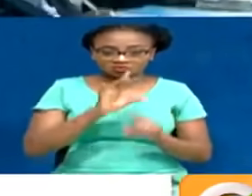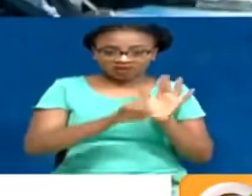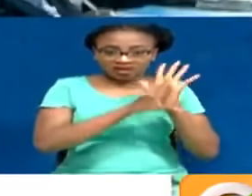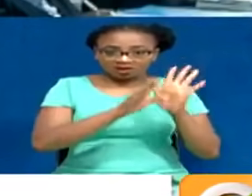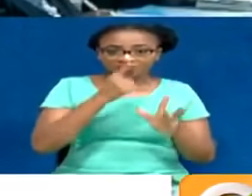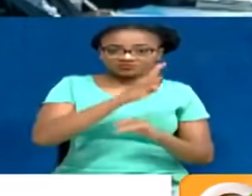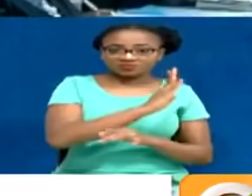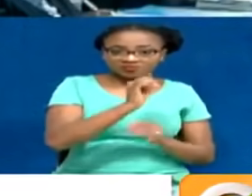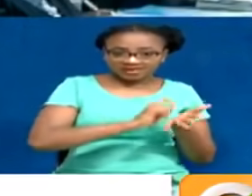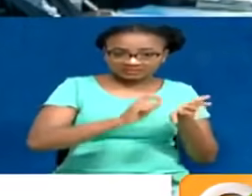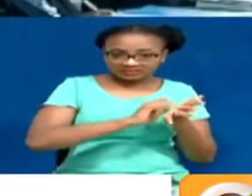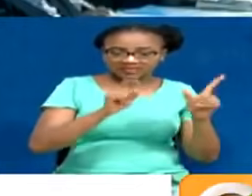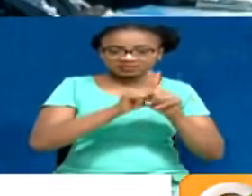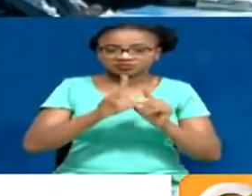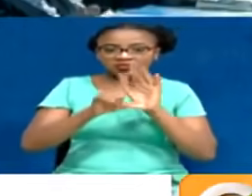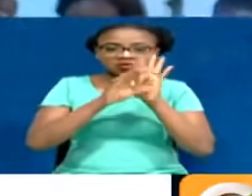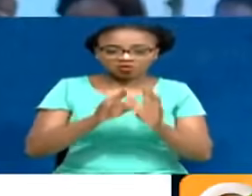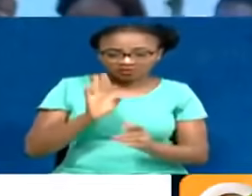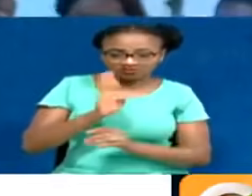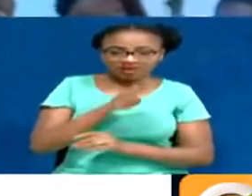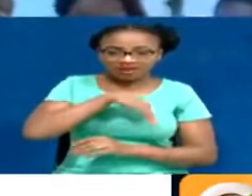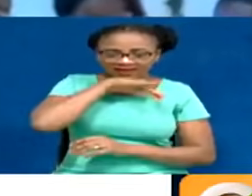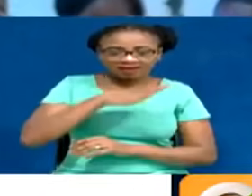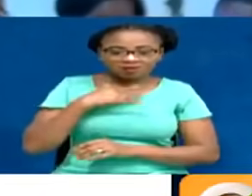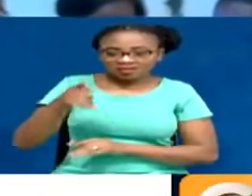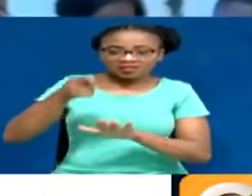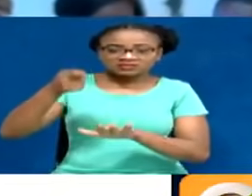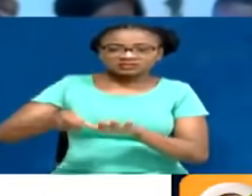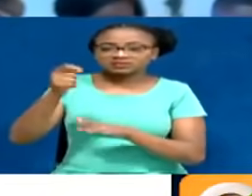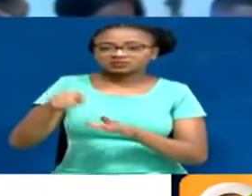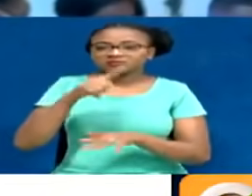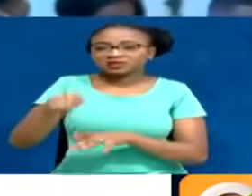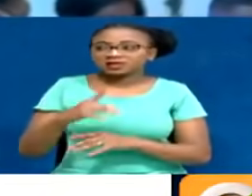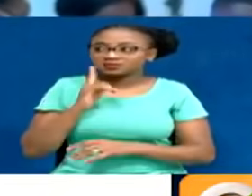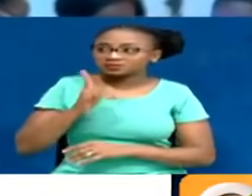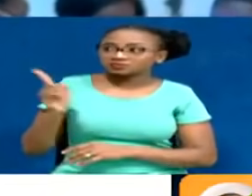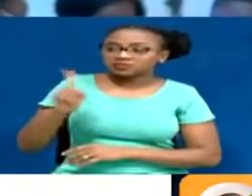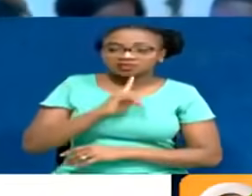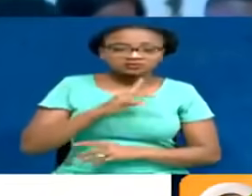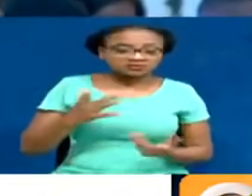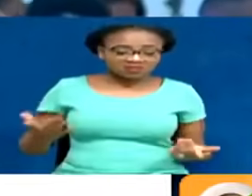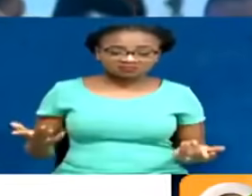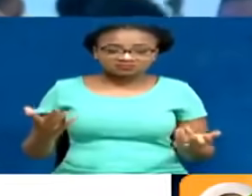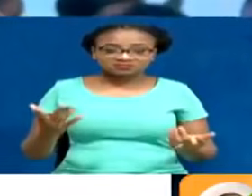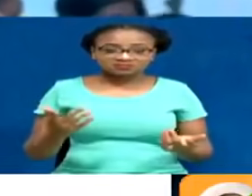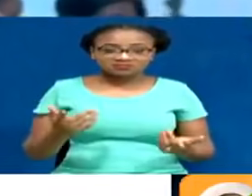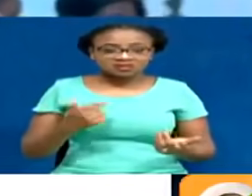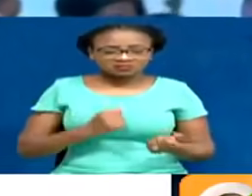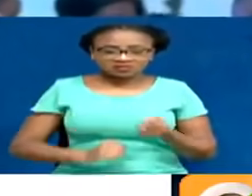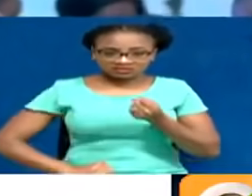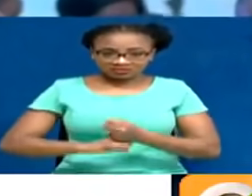nao vile vile wakitaka uamuzi huo kubatilishwa. Am I a promoter? Certainly that word is so